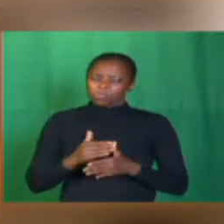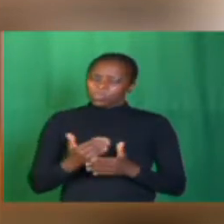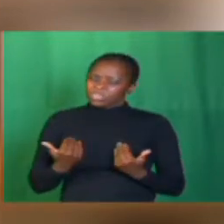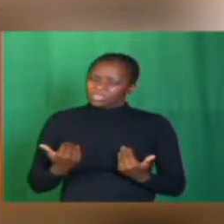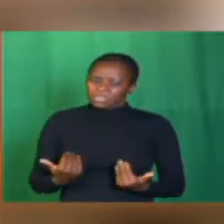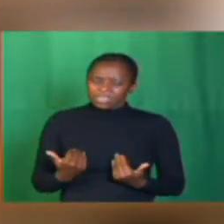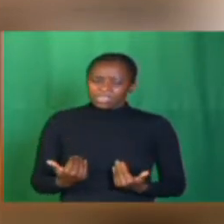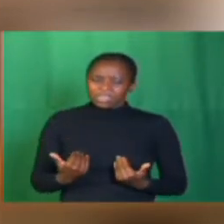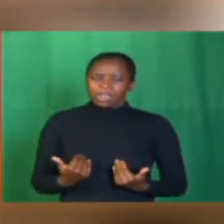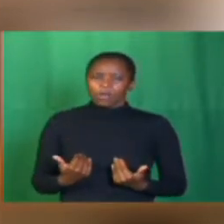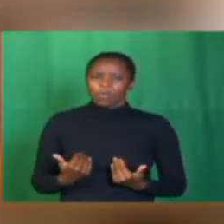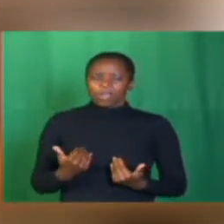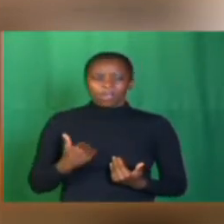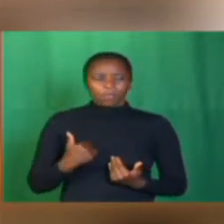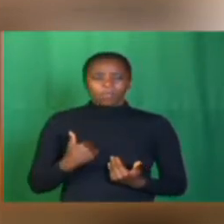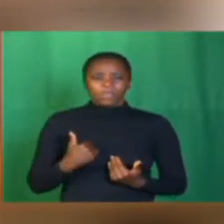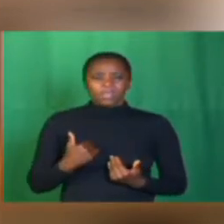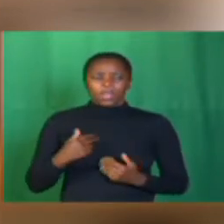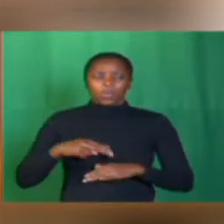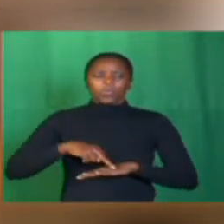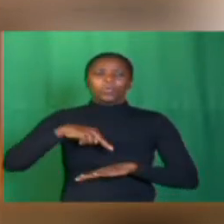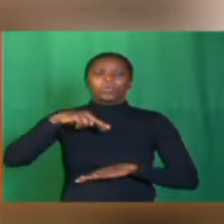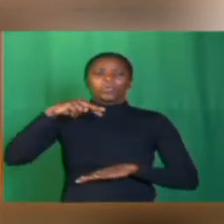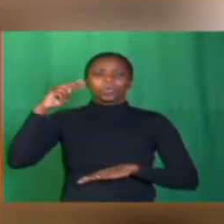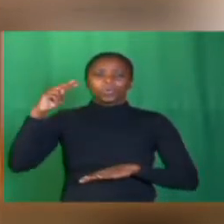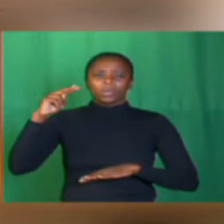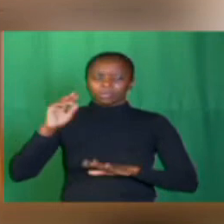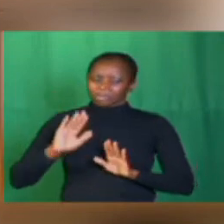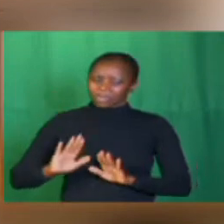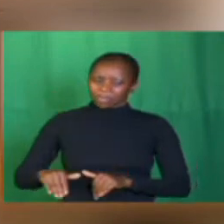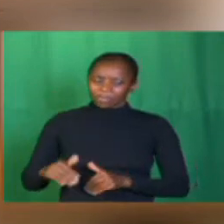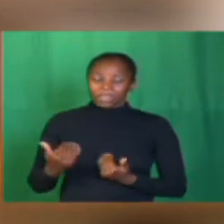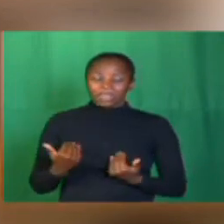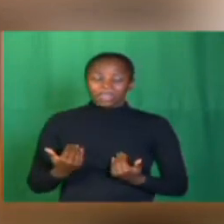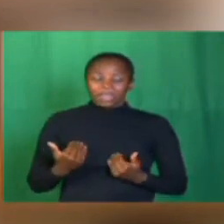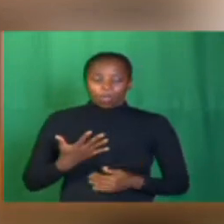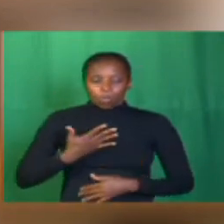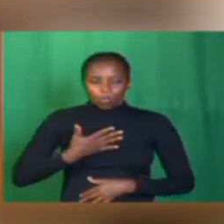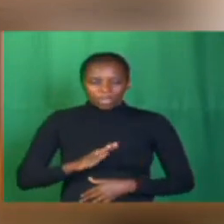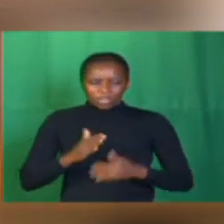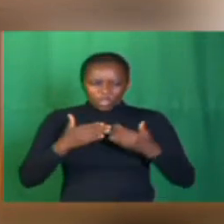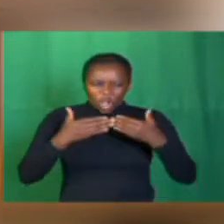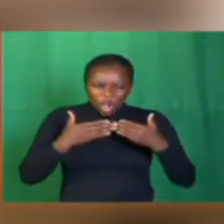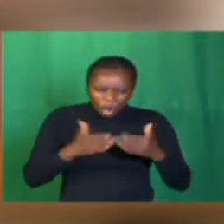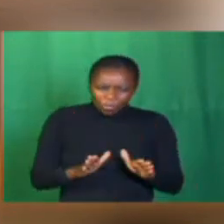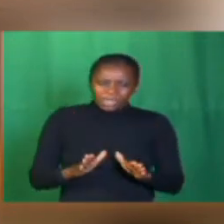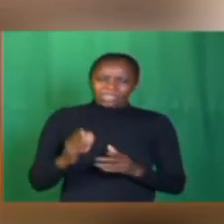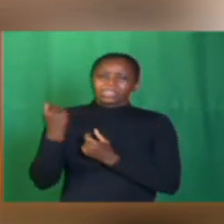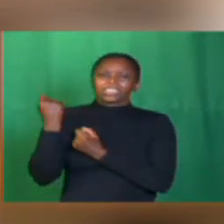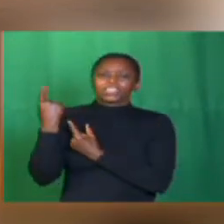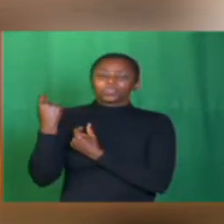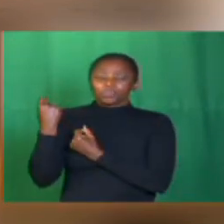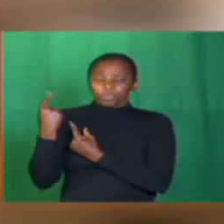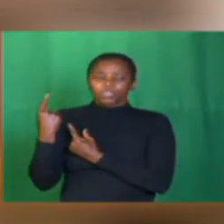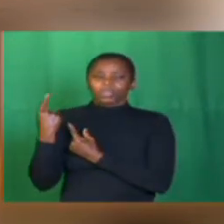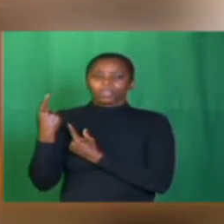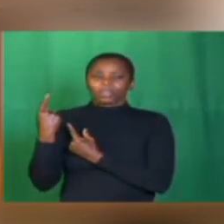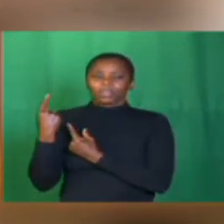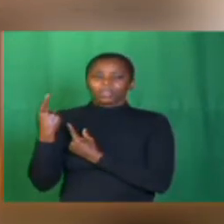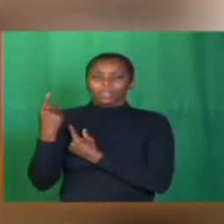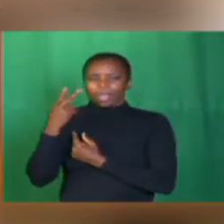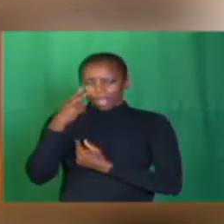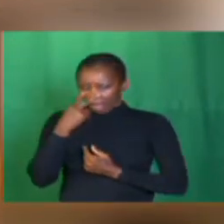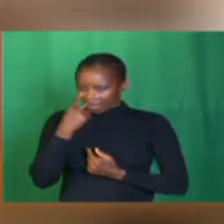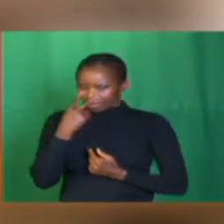I'm no longer going to be with these people, let me just open their spiritual eyes so that they can see things that I won't be